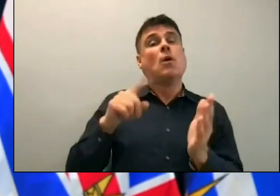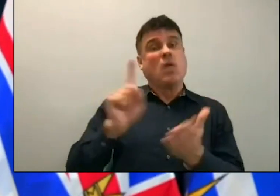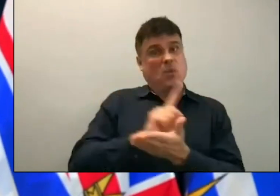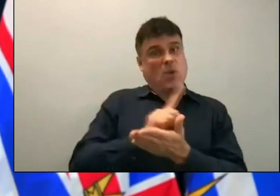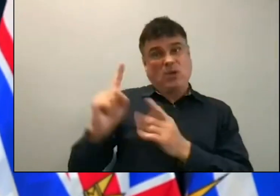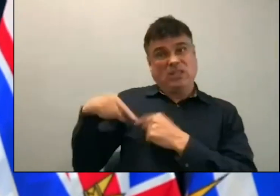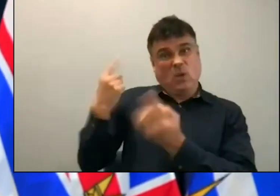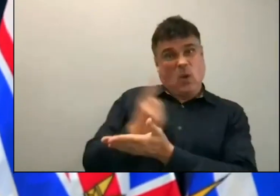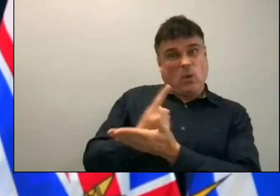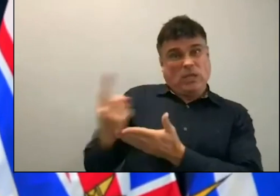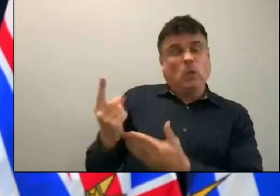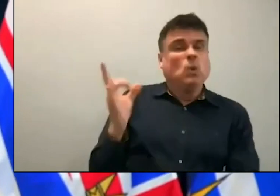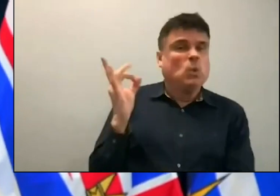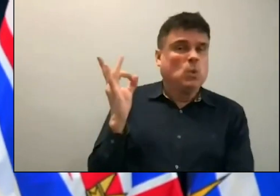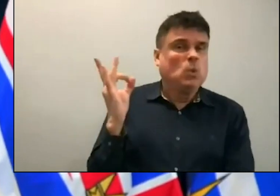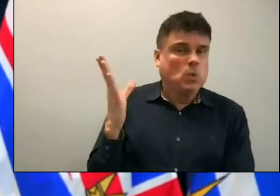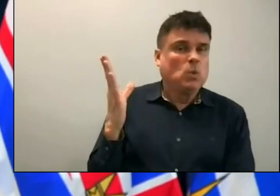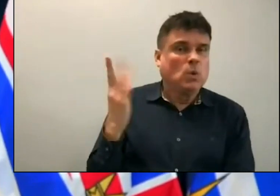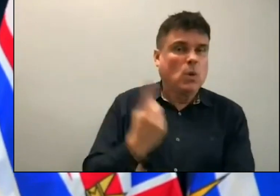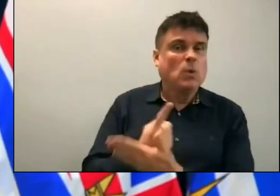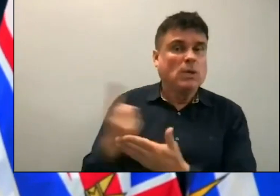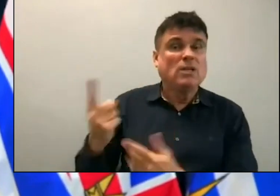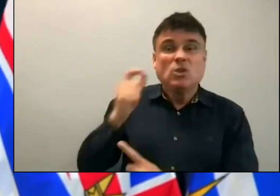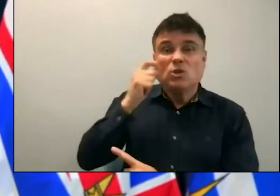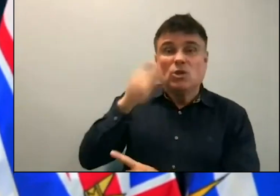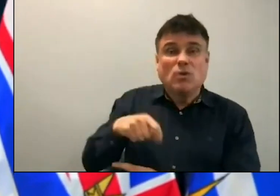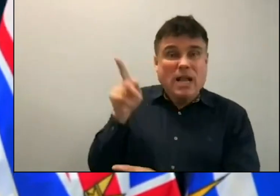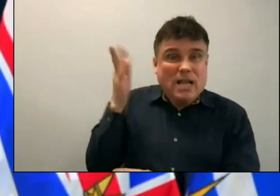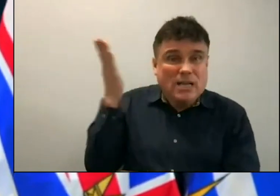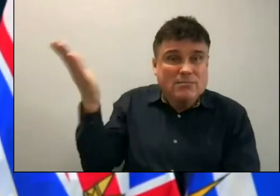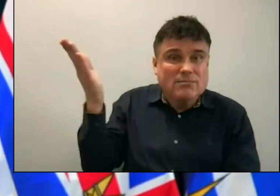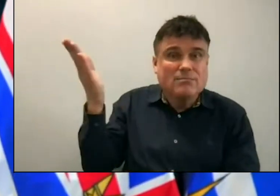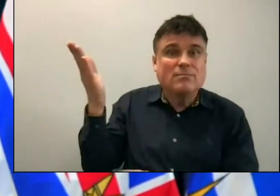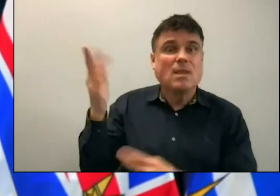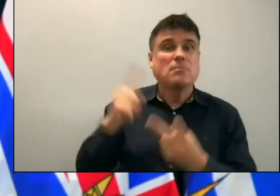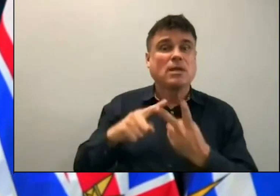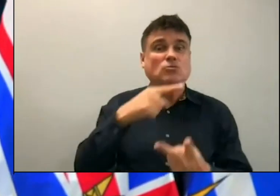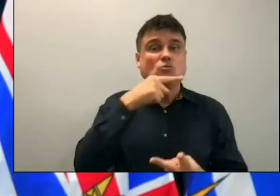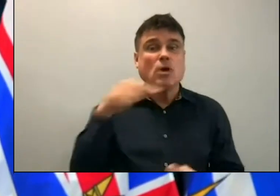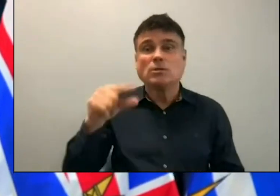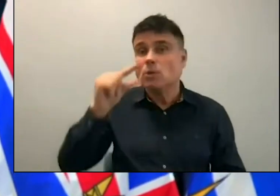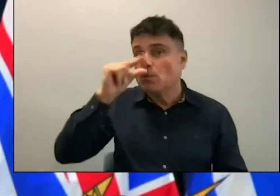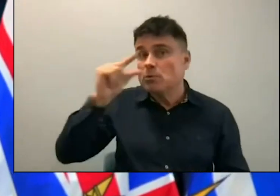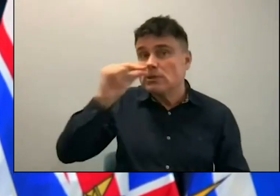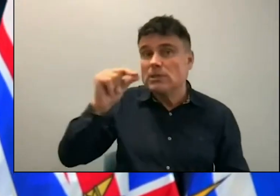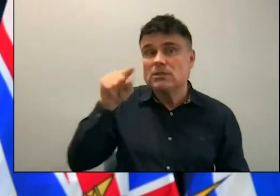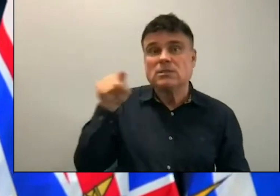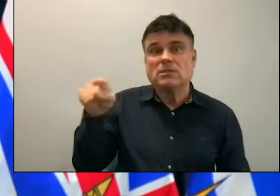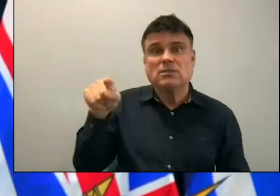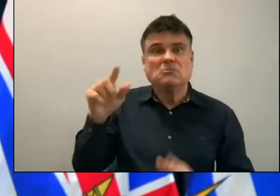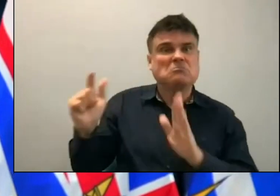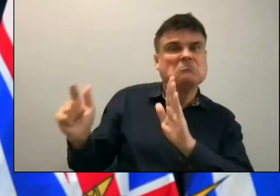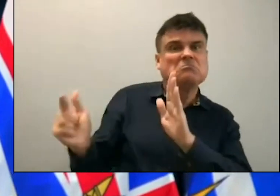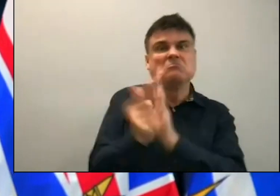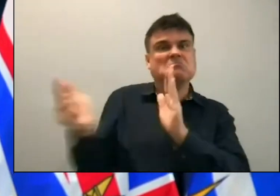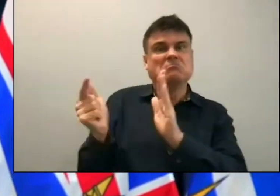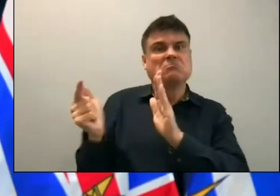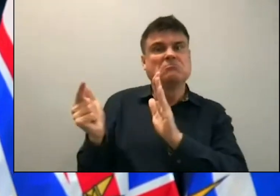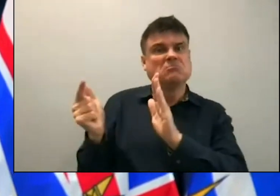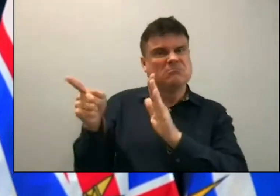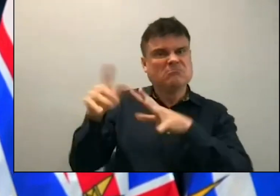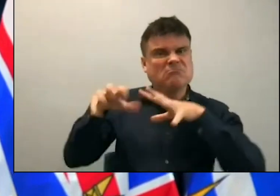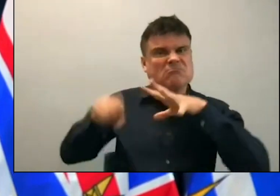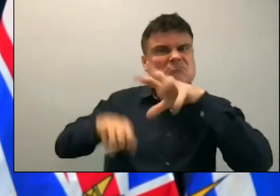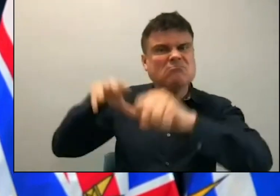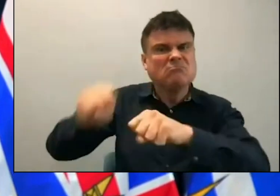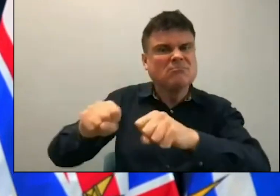events in Ukraine, the belligerence and unlawful activity of the Putin regime, putting countless